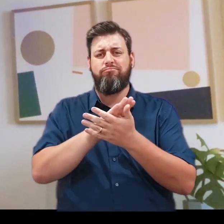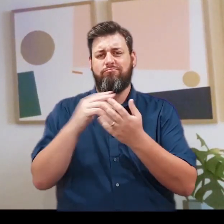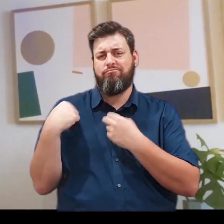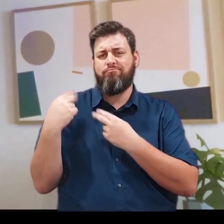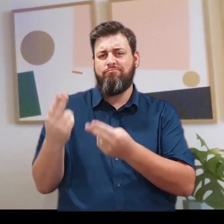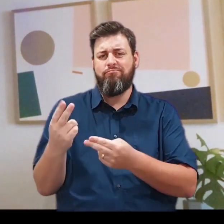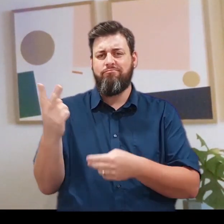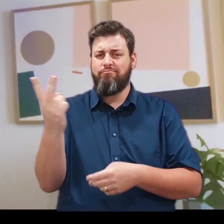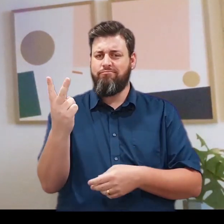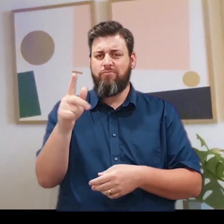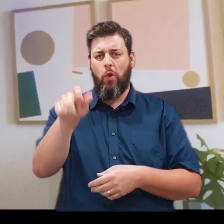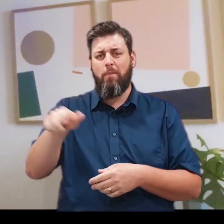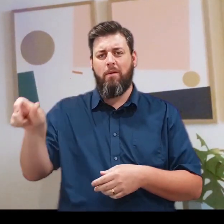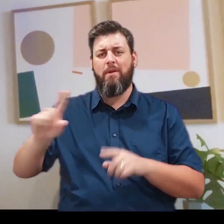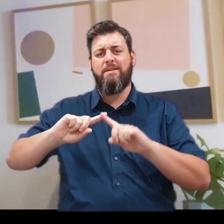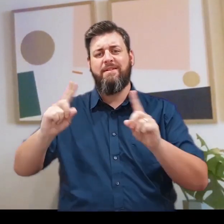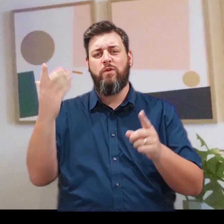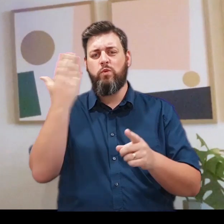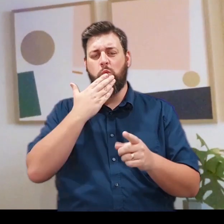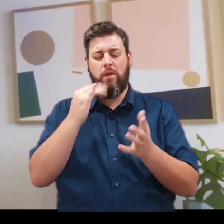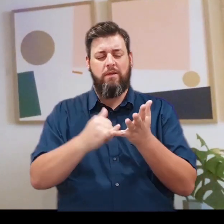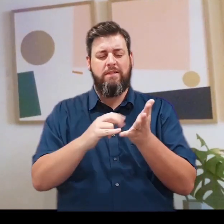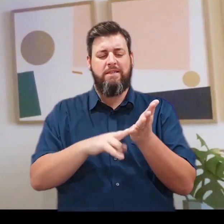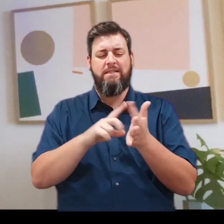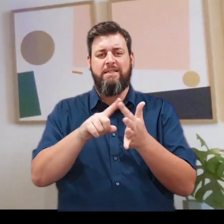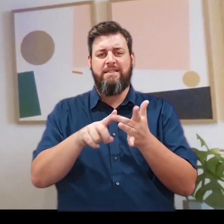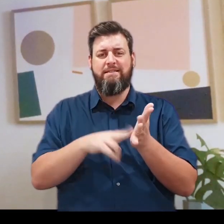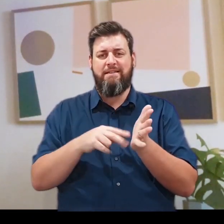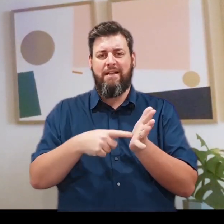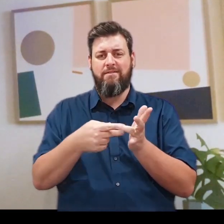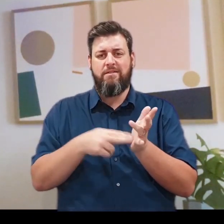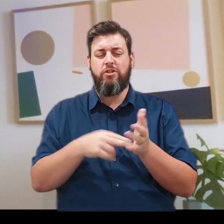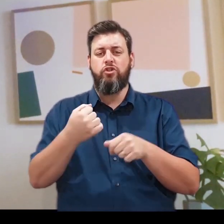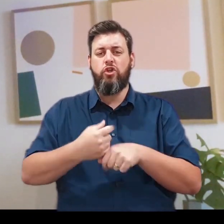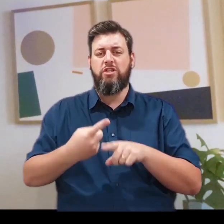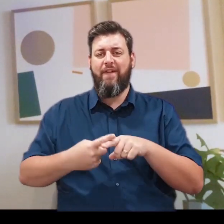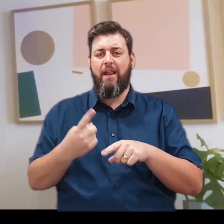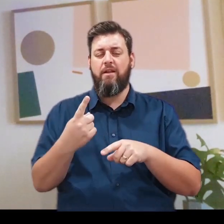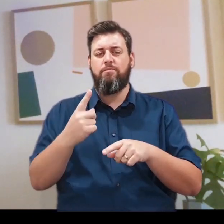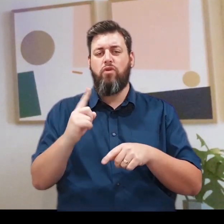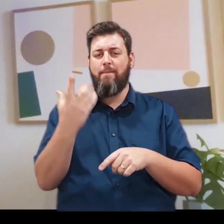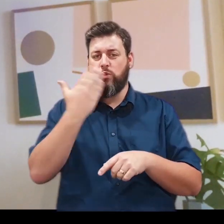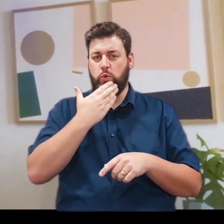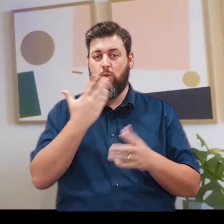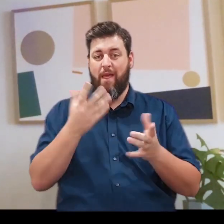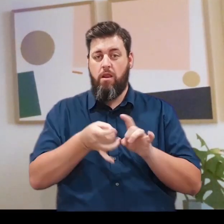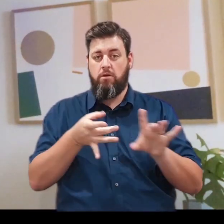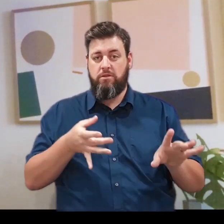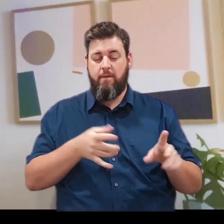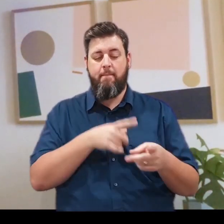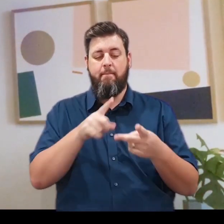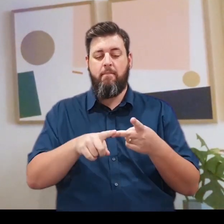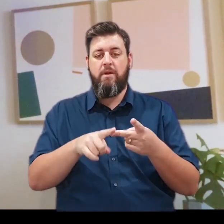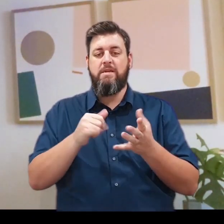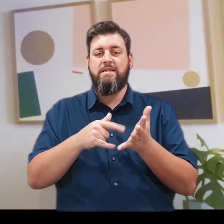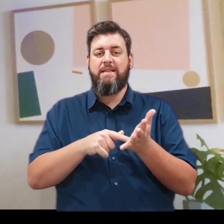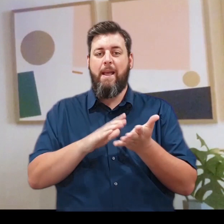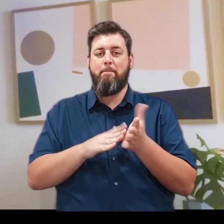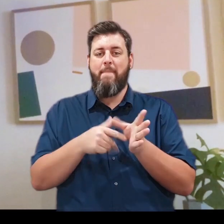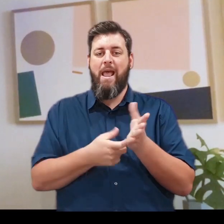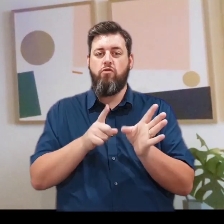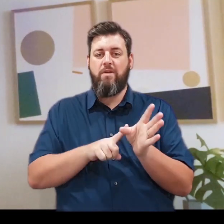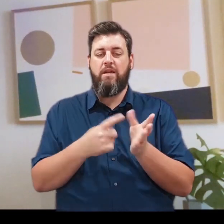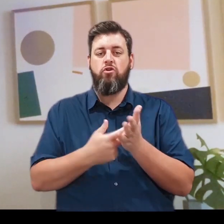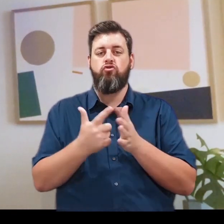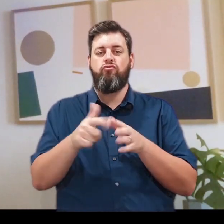to pupils from two schools, Sneinton Church of England Primary School in Nottingham and St Mary